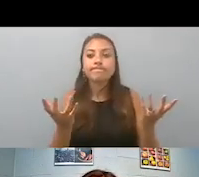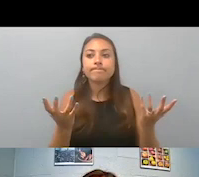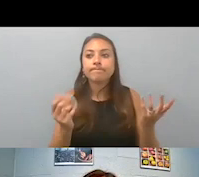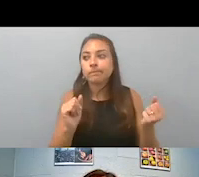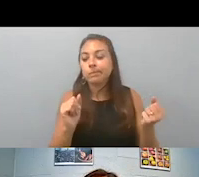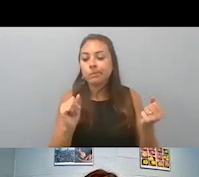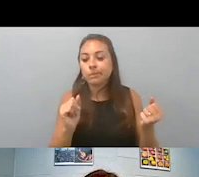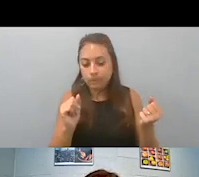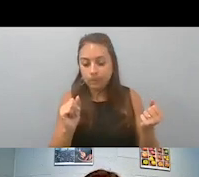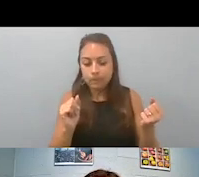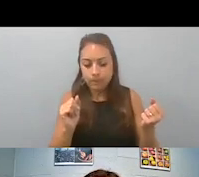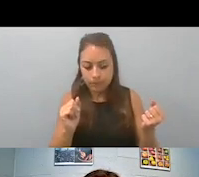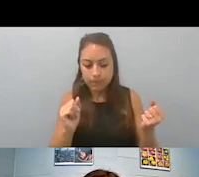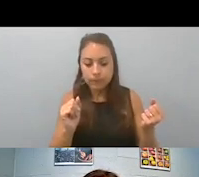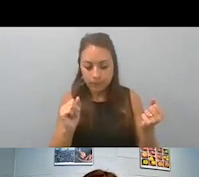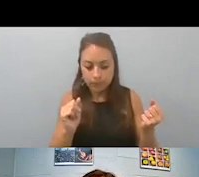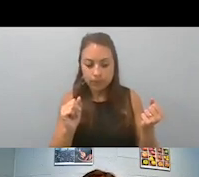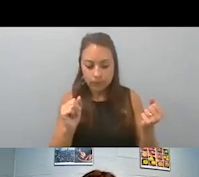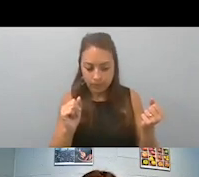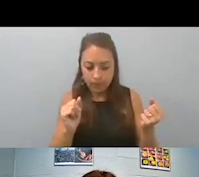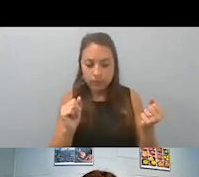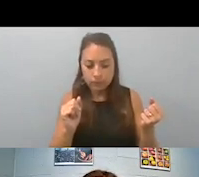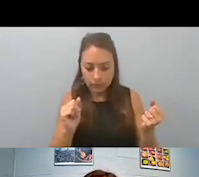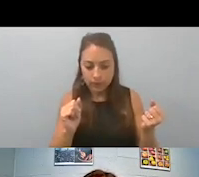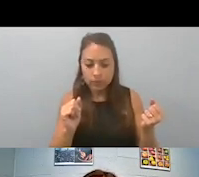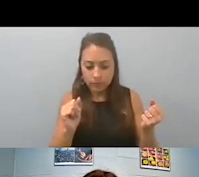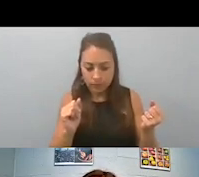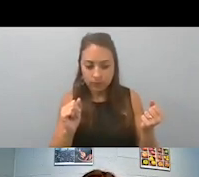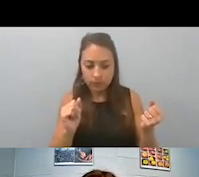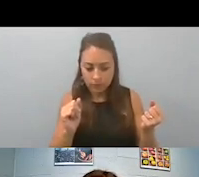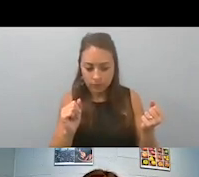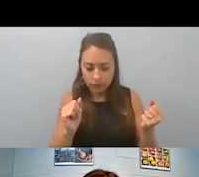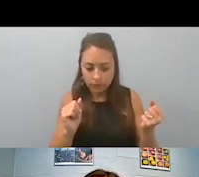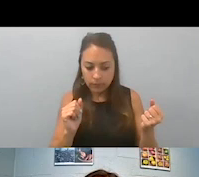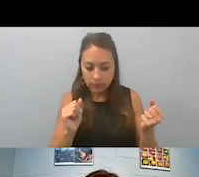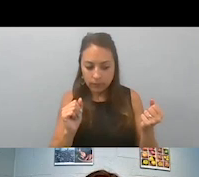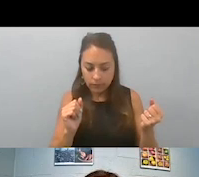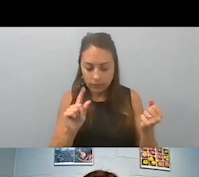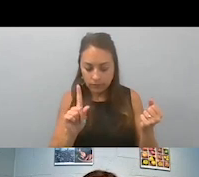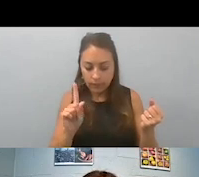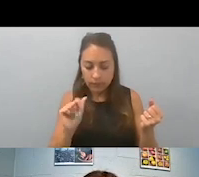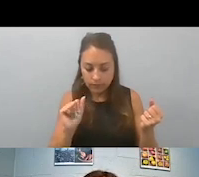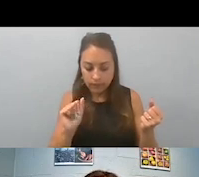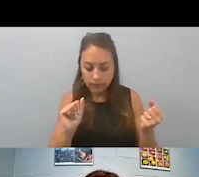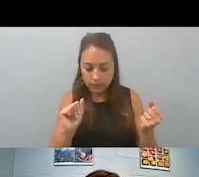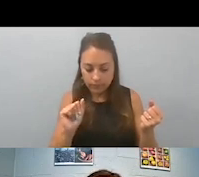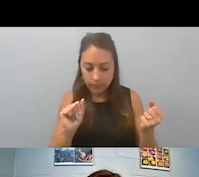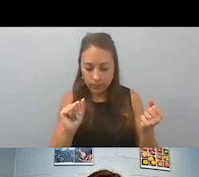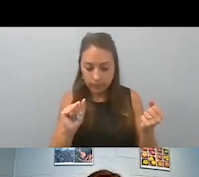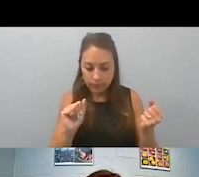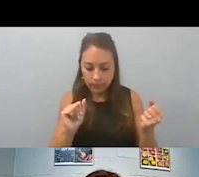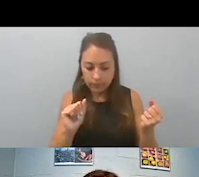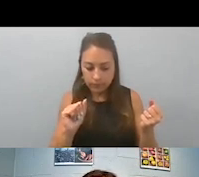you go into a dining hall, that's all you care to eat. That's when we're taking a credit. So 1 credit, and then you get to eat as much as you